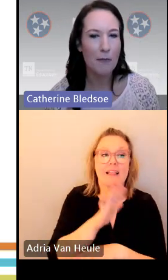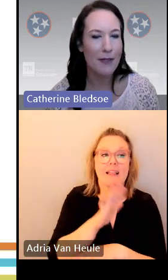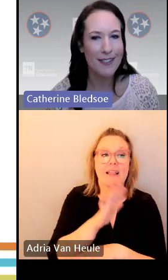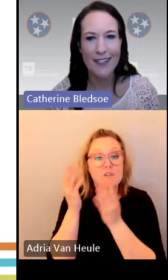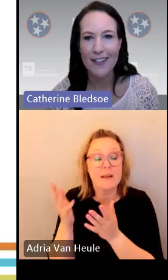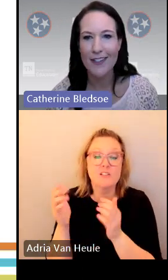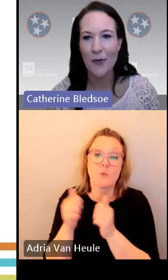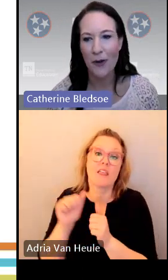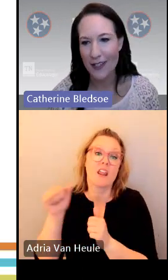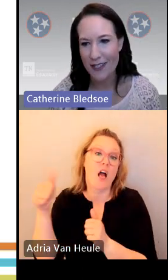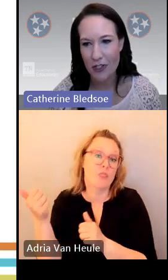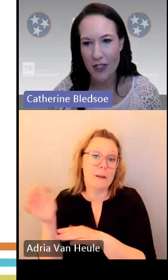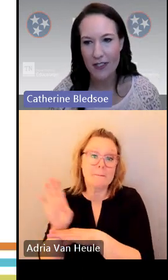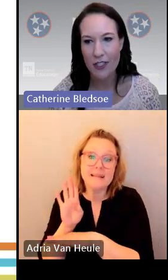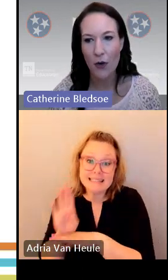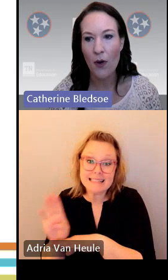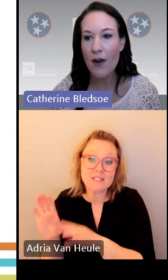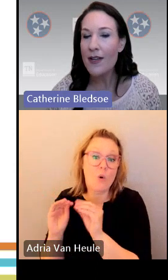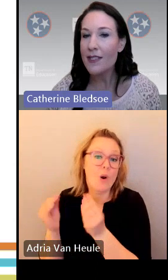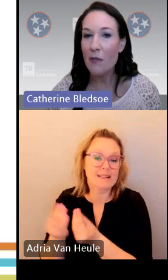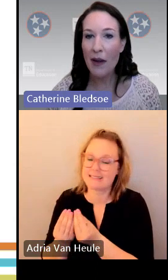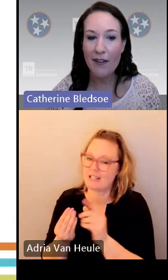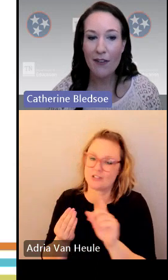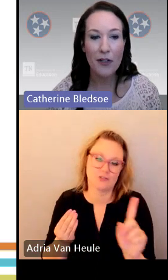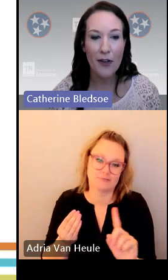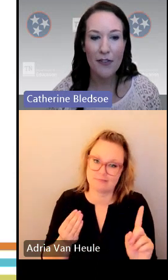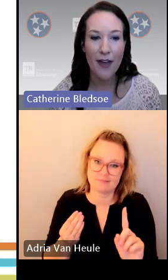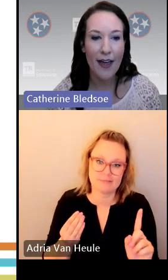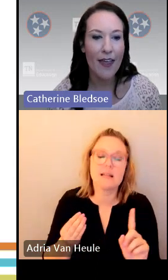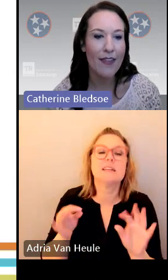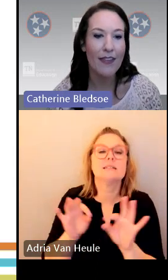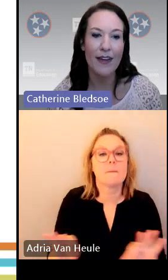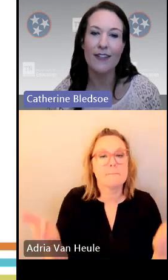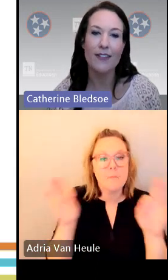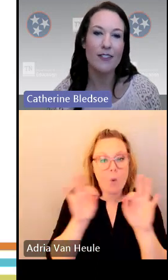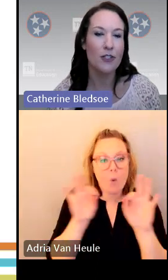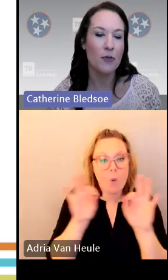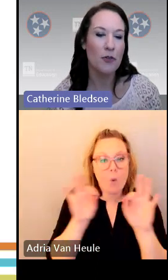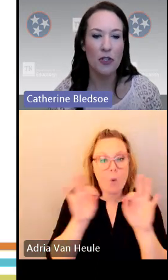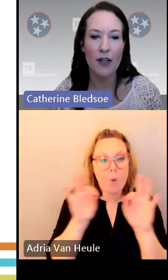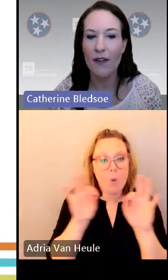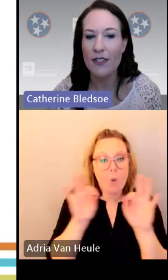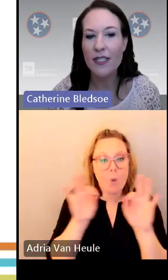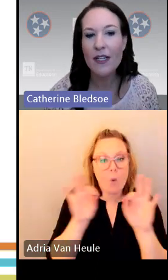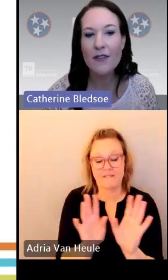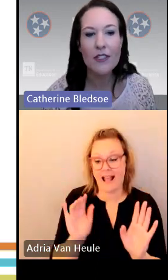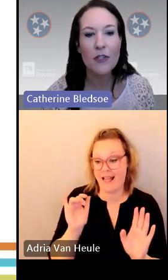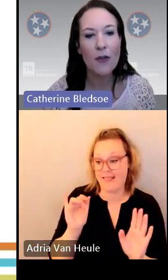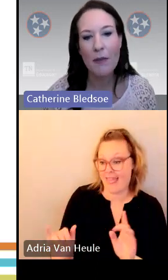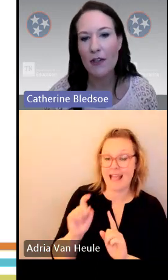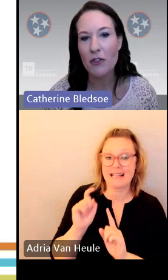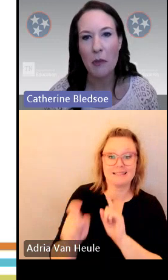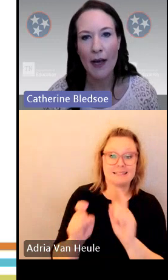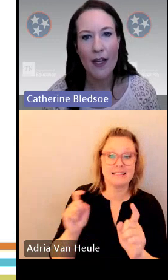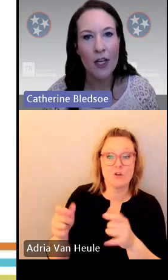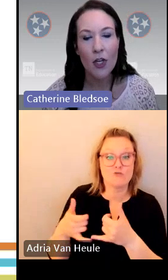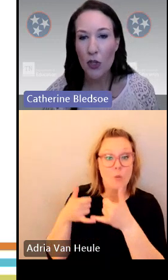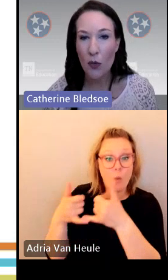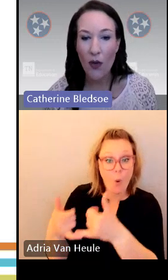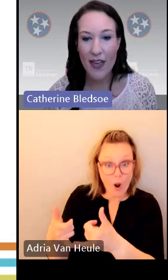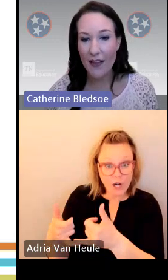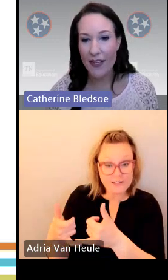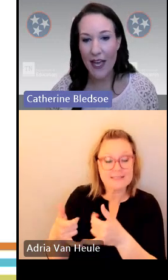so including businesses or organizations. So it's imperative to clarify that the distribution of incentives is solely managed